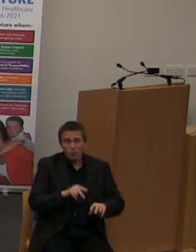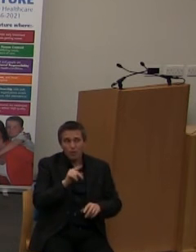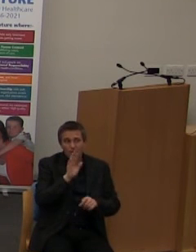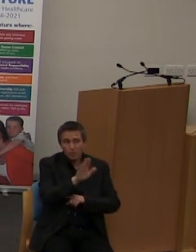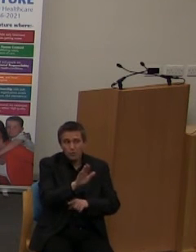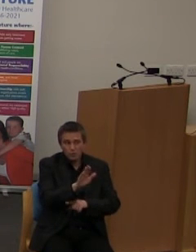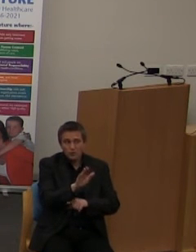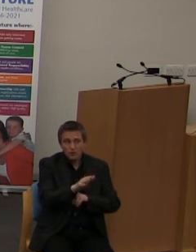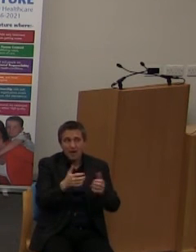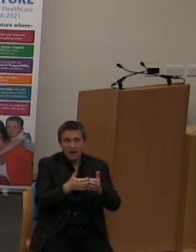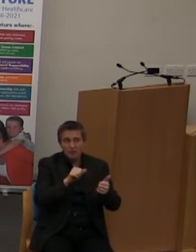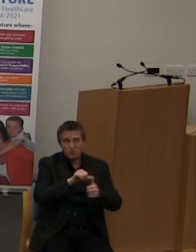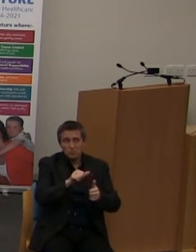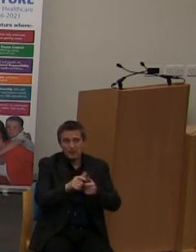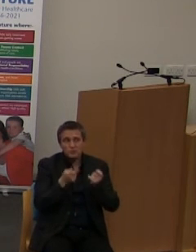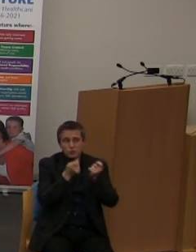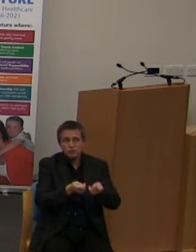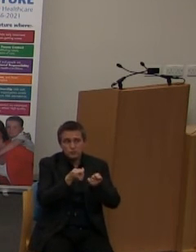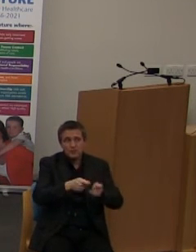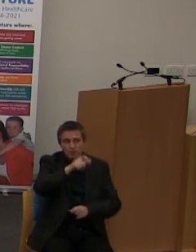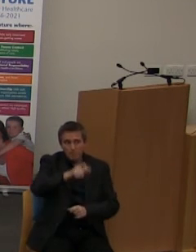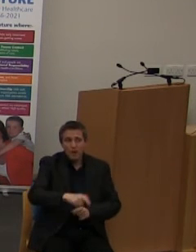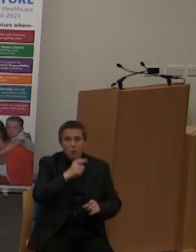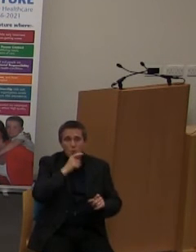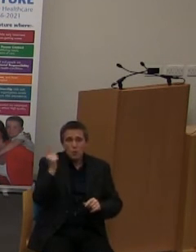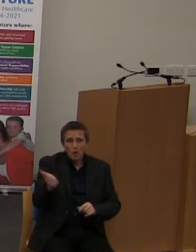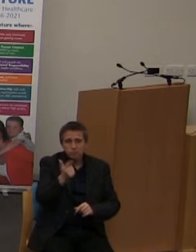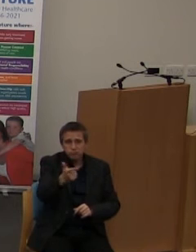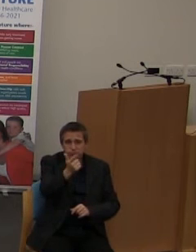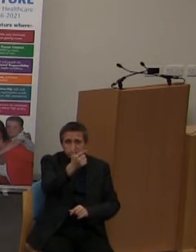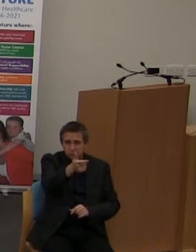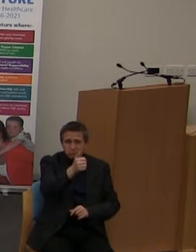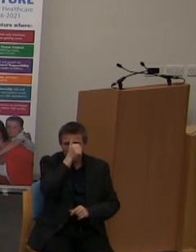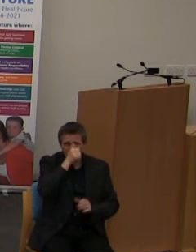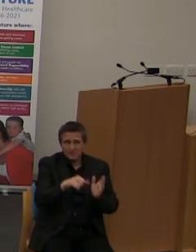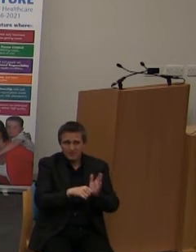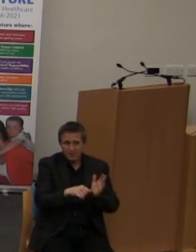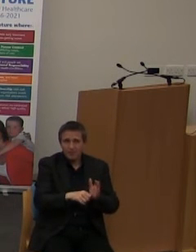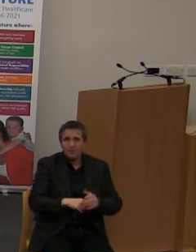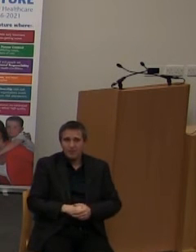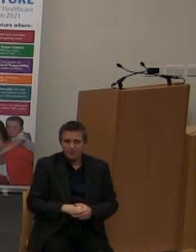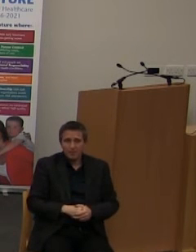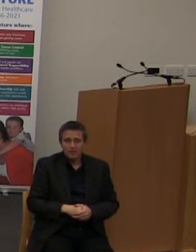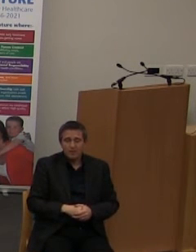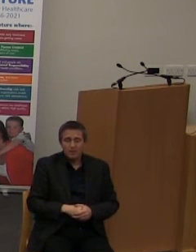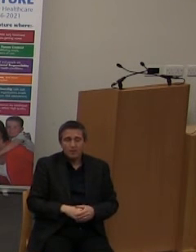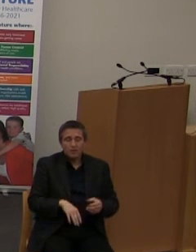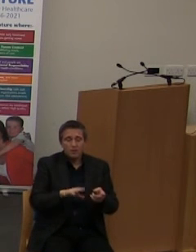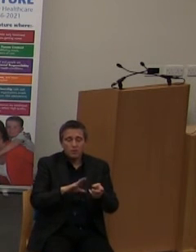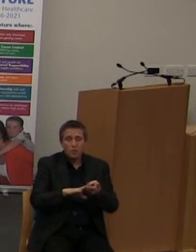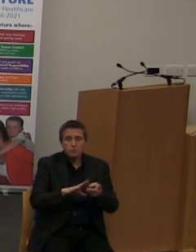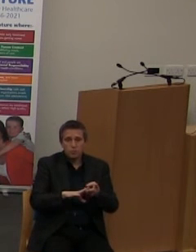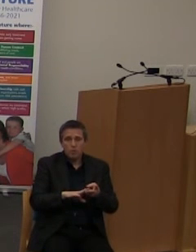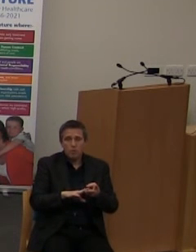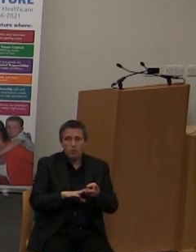we can accommodate some of the patients who are travelling from further away, because that is difficult. And as part of that, we have been looking at, as I said